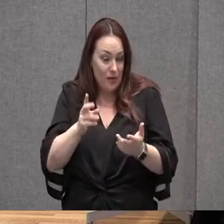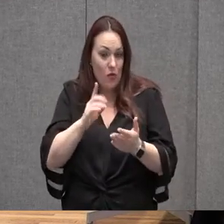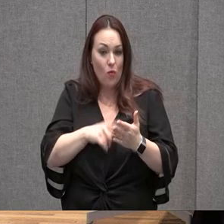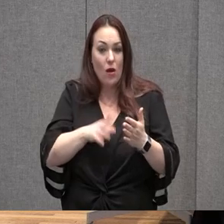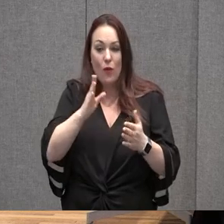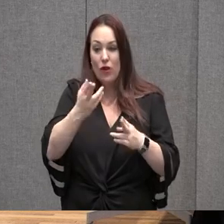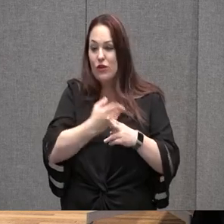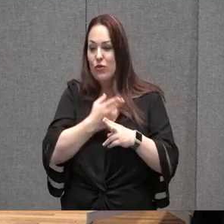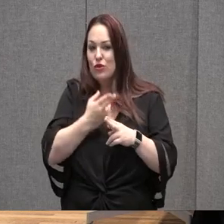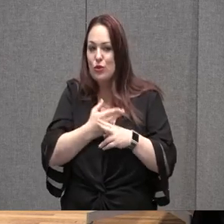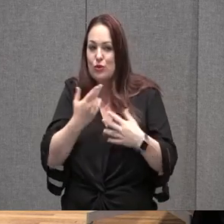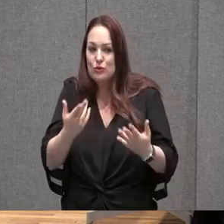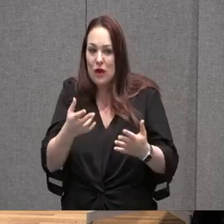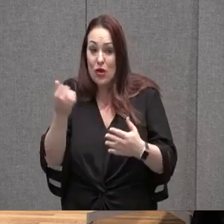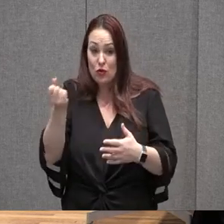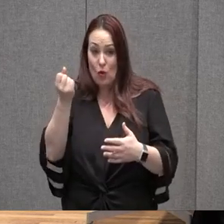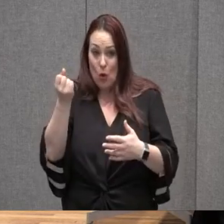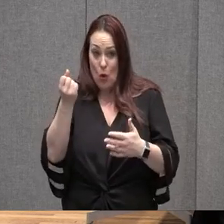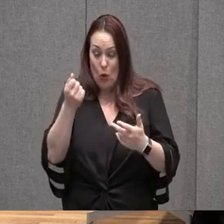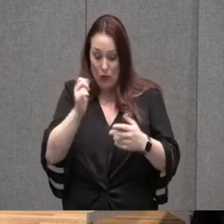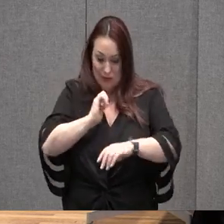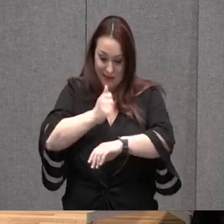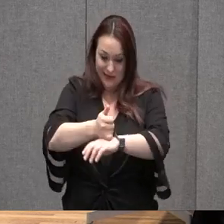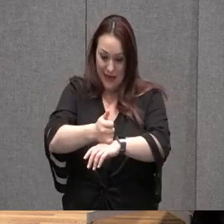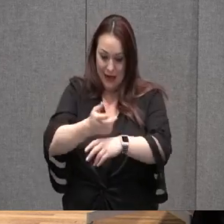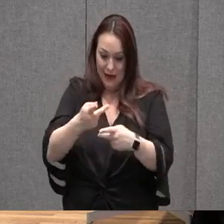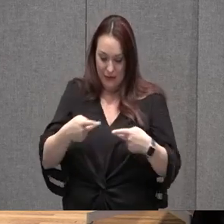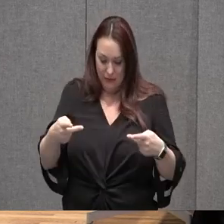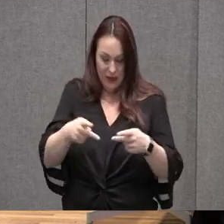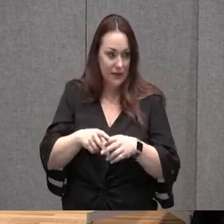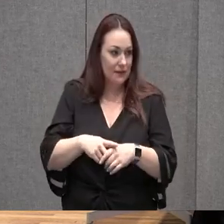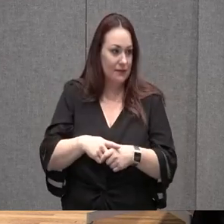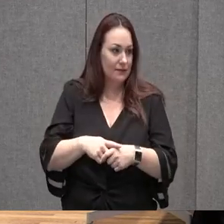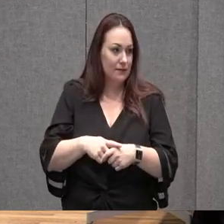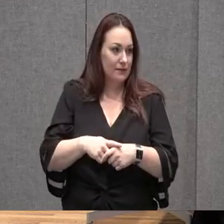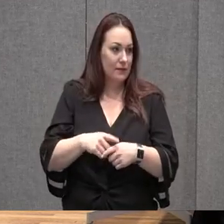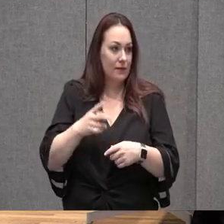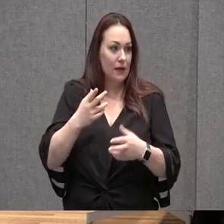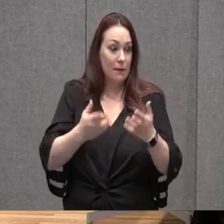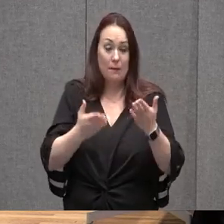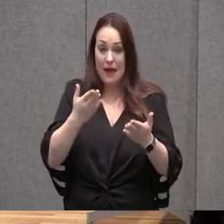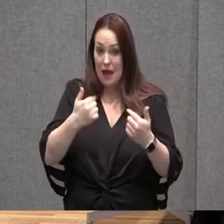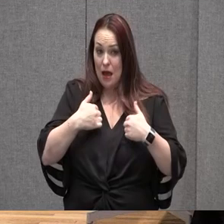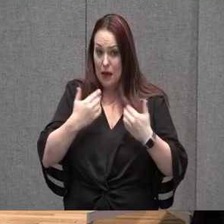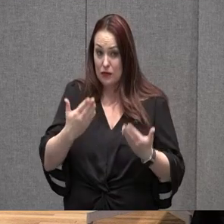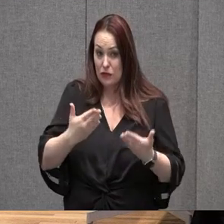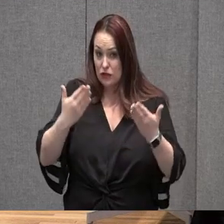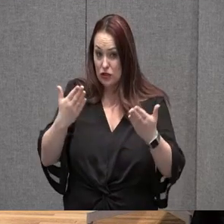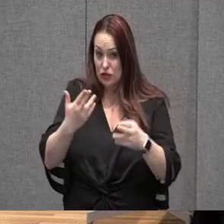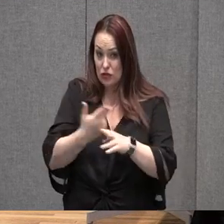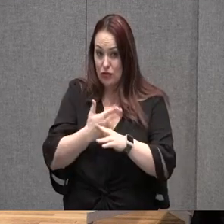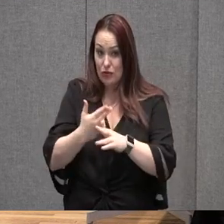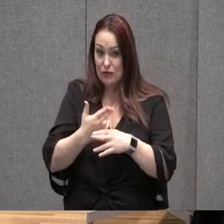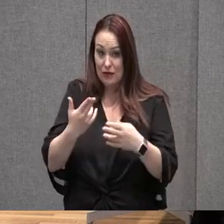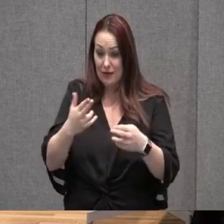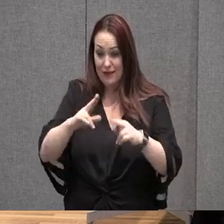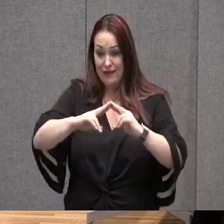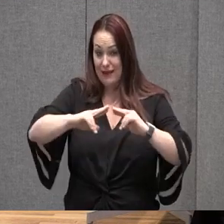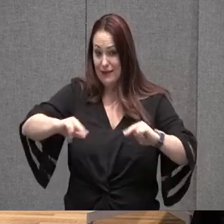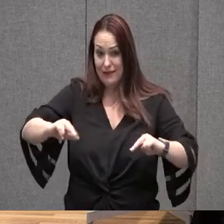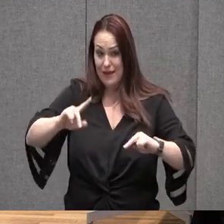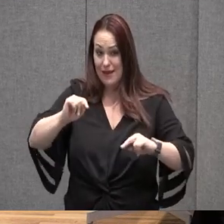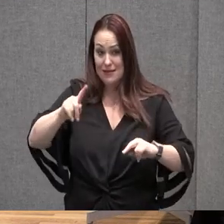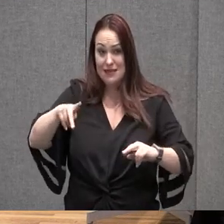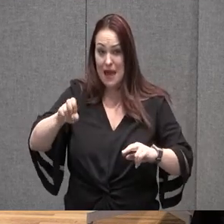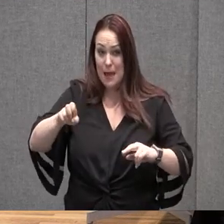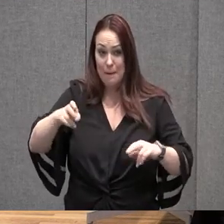use to hold it in place? And may I suggest you may just use tape. In